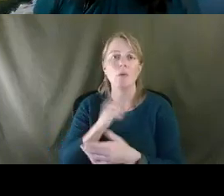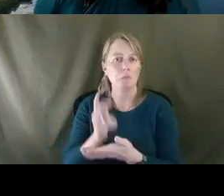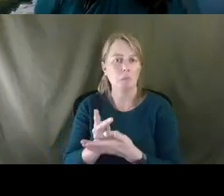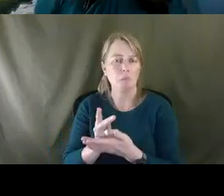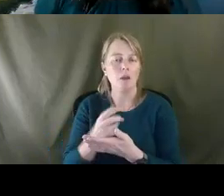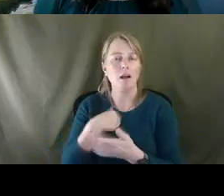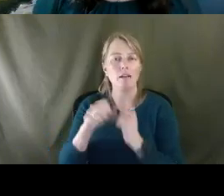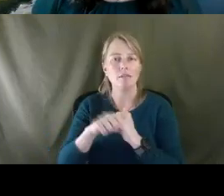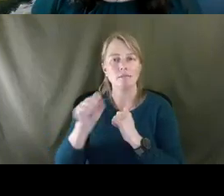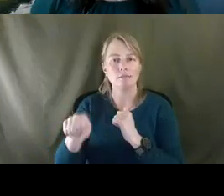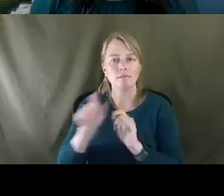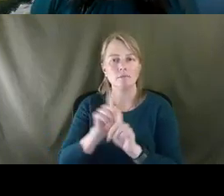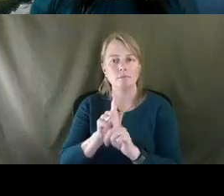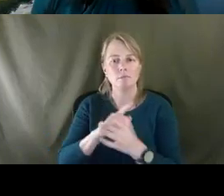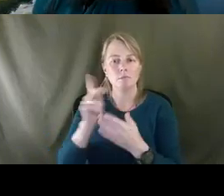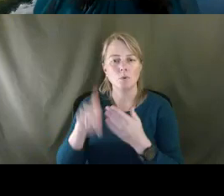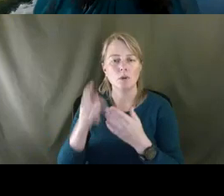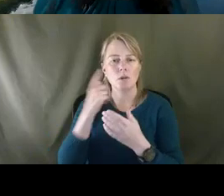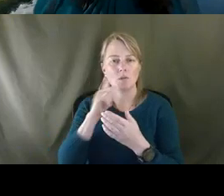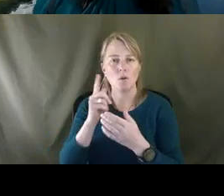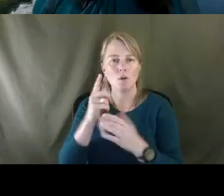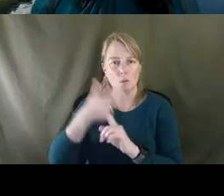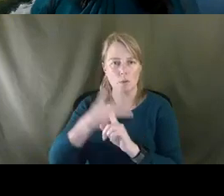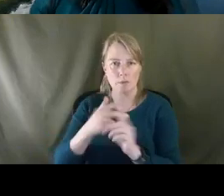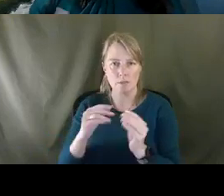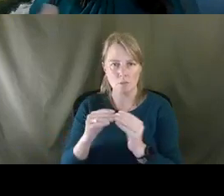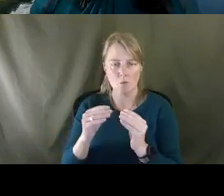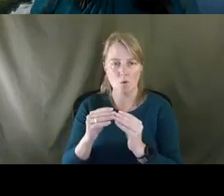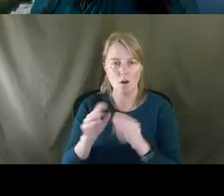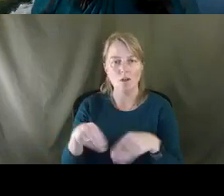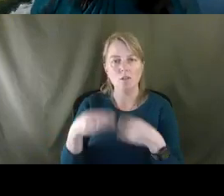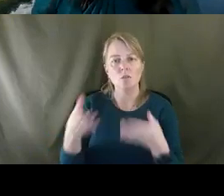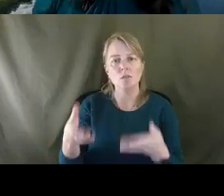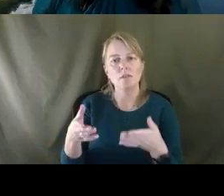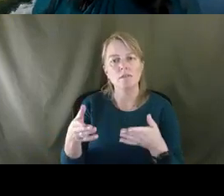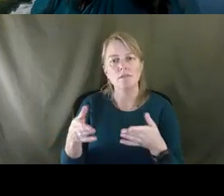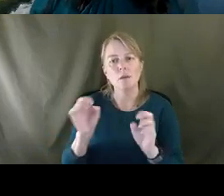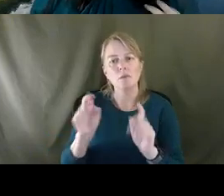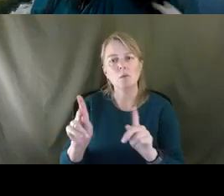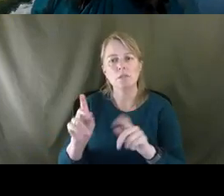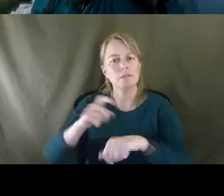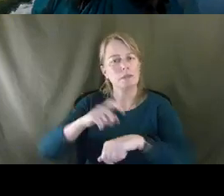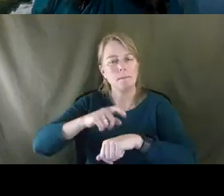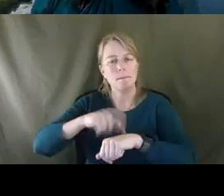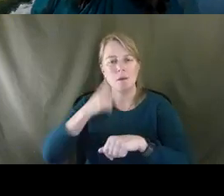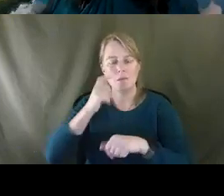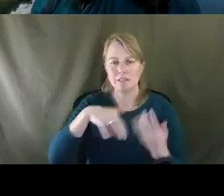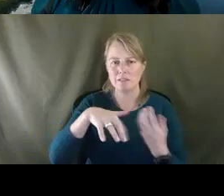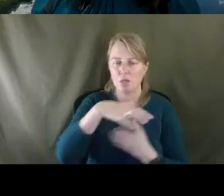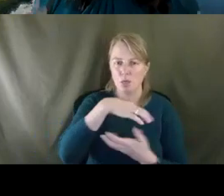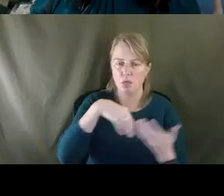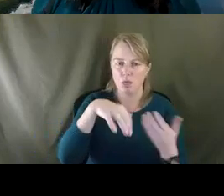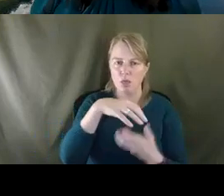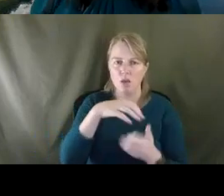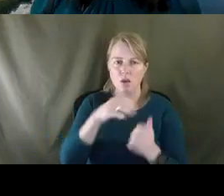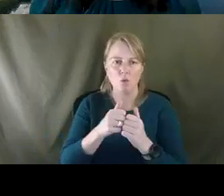and extended the mentorship program for 3 additional months to give folks back some of that time that was sort of jumbled up